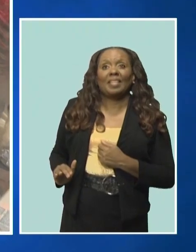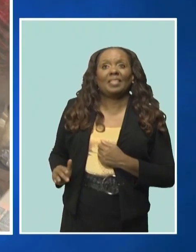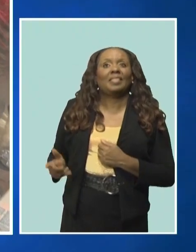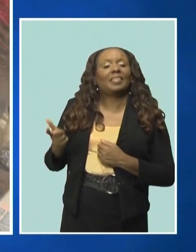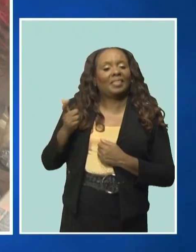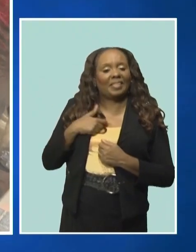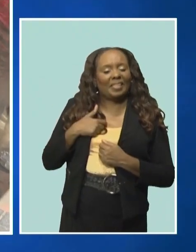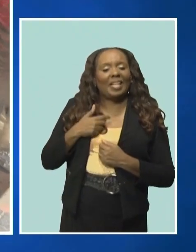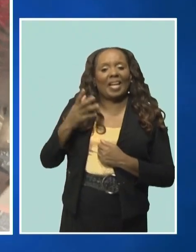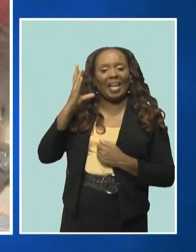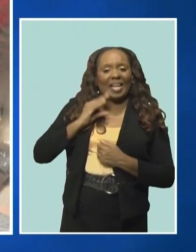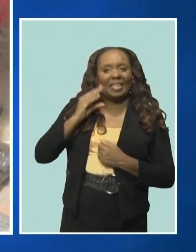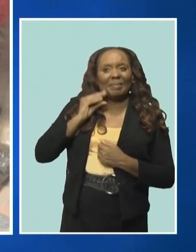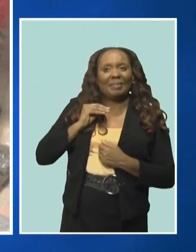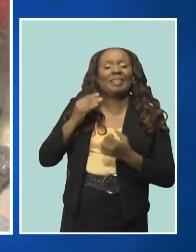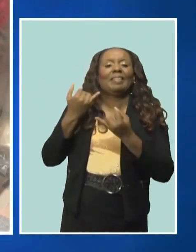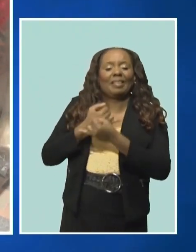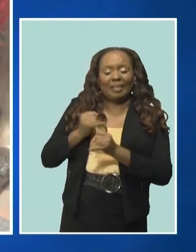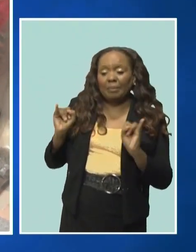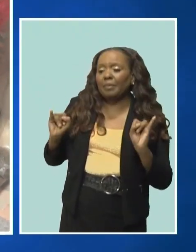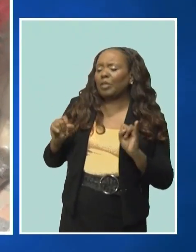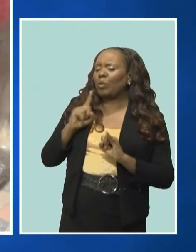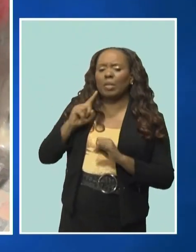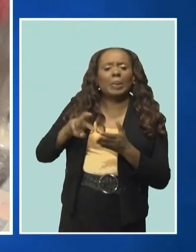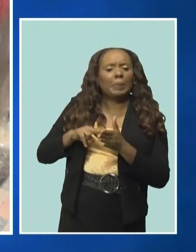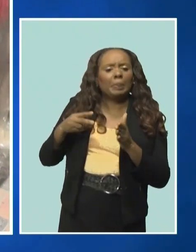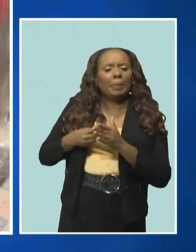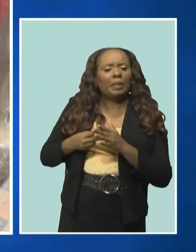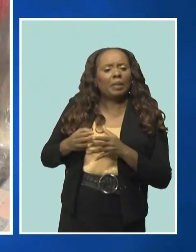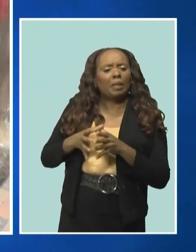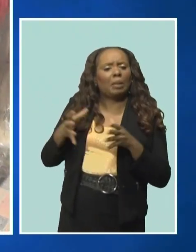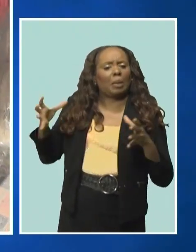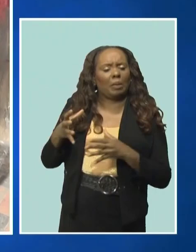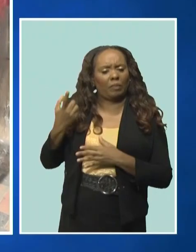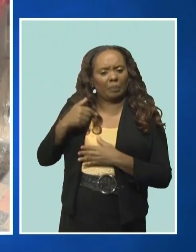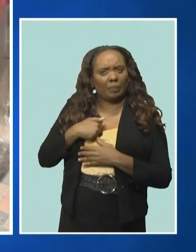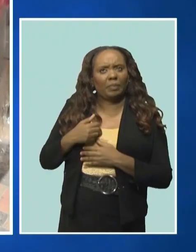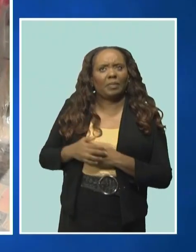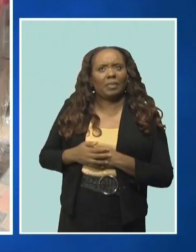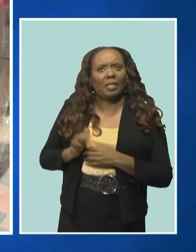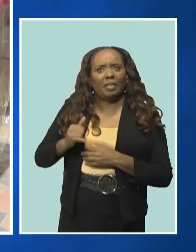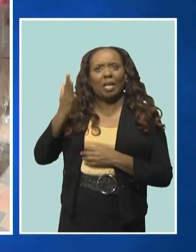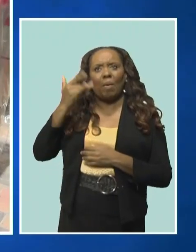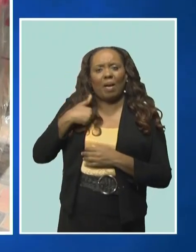independence, it means something to me. So that's why I wear them.